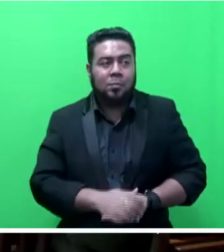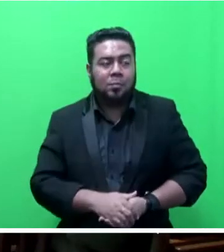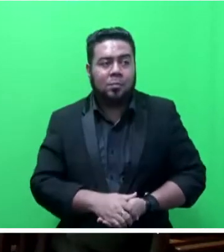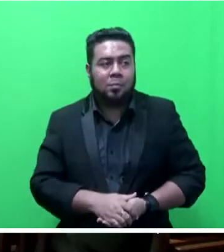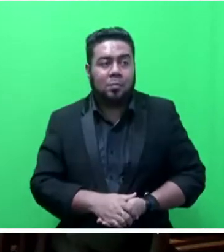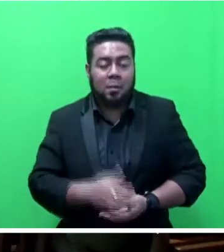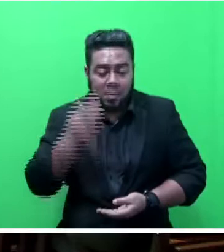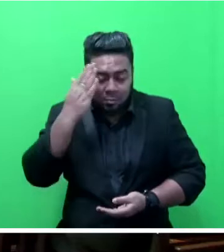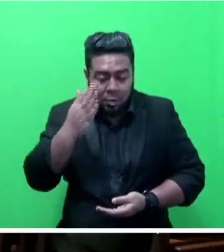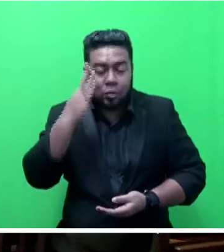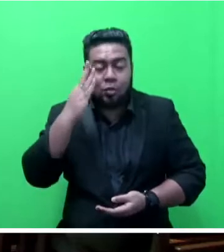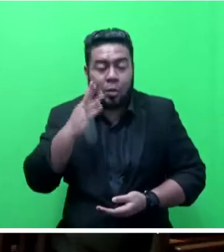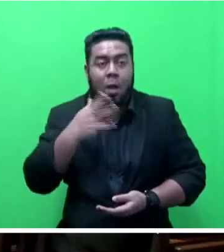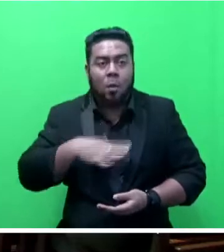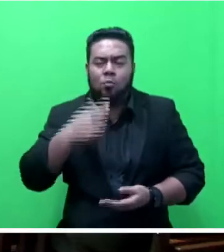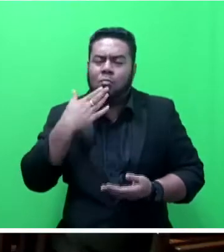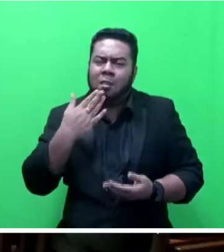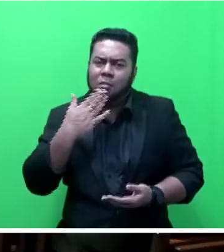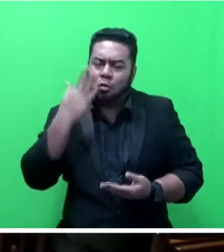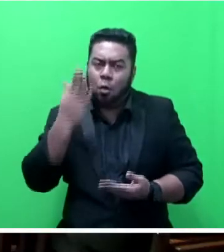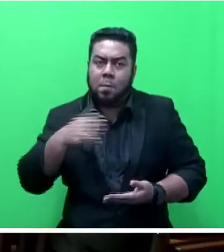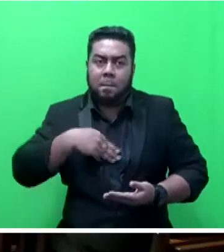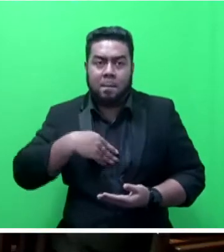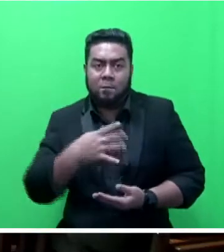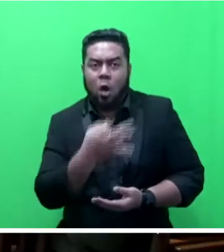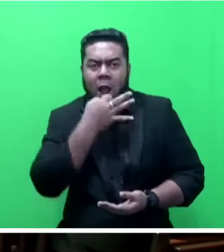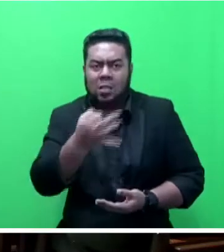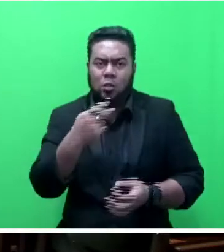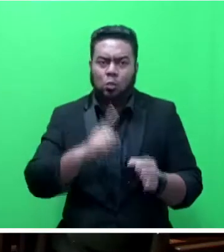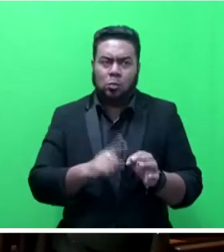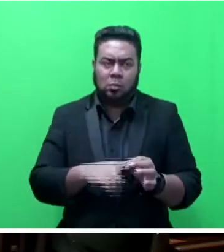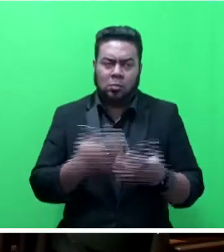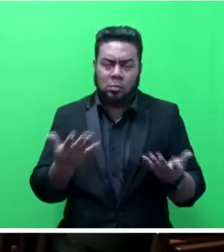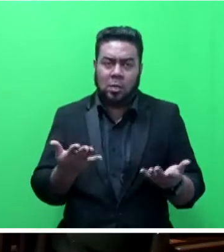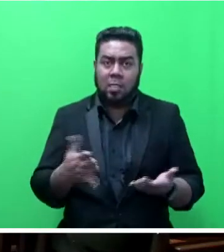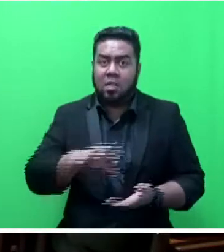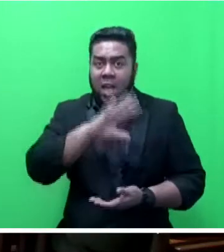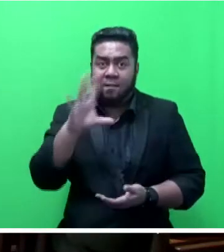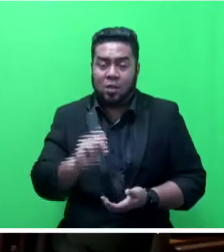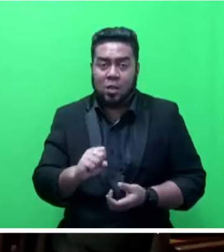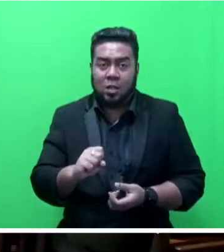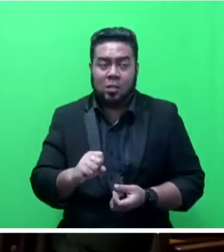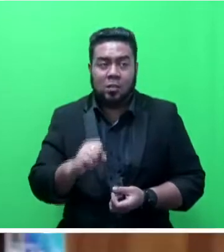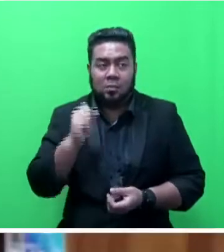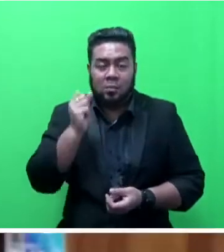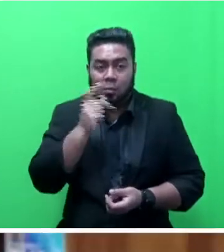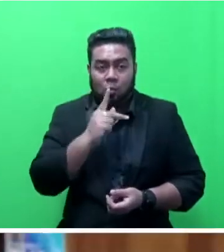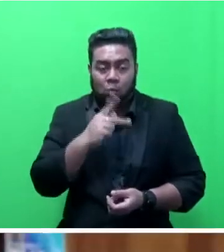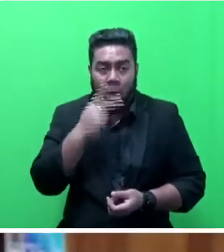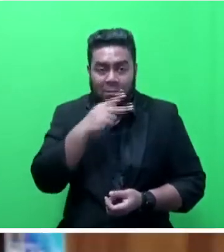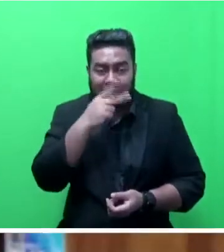Mr. Speaker, sir, I want to thank the Honourable Member for asking this question. Mr. Speaker, sir, the African Swine Fever is a highly